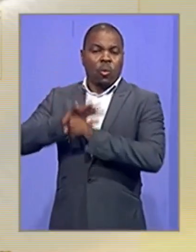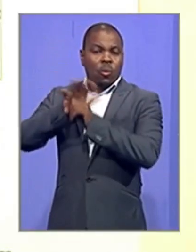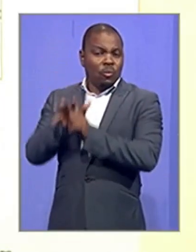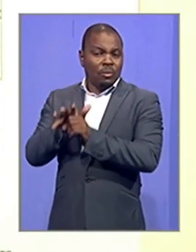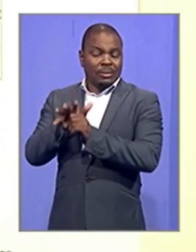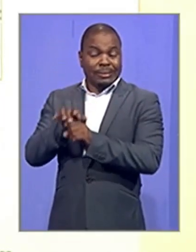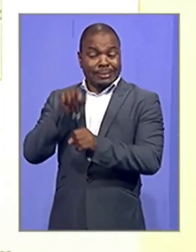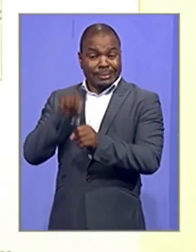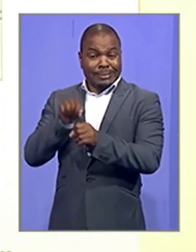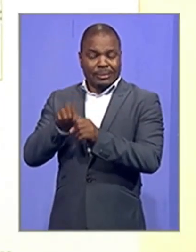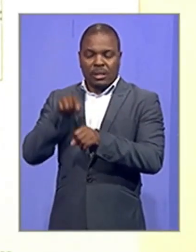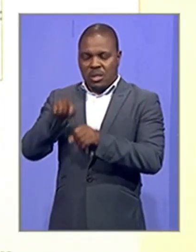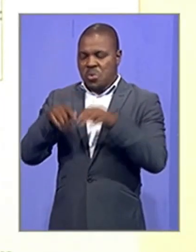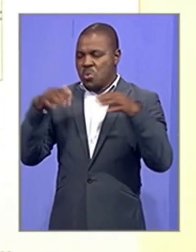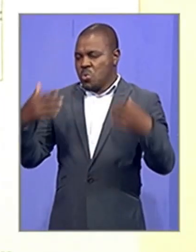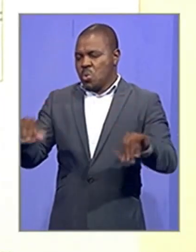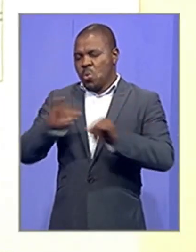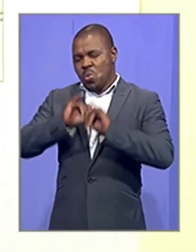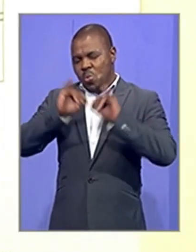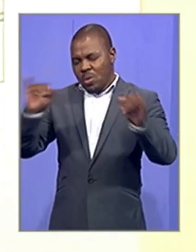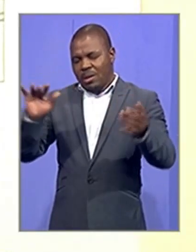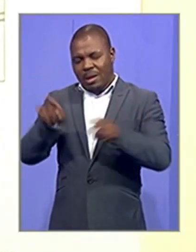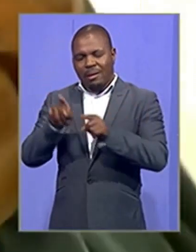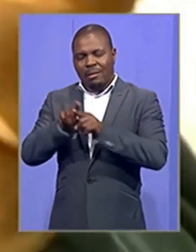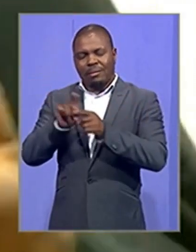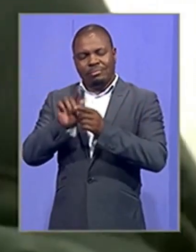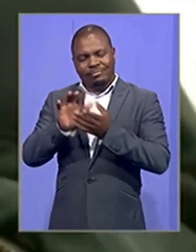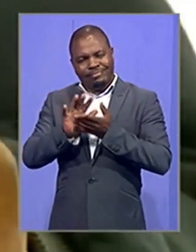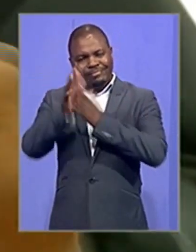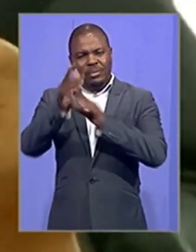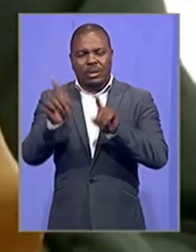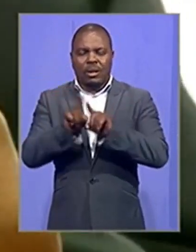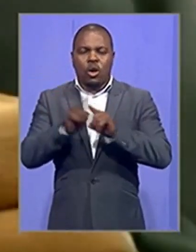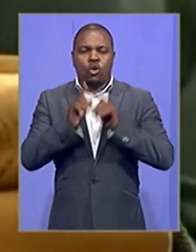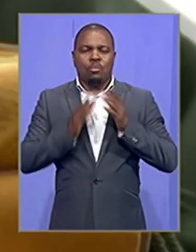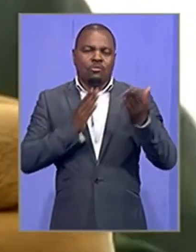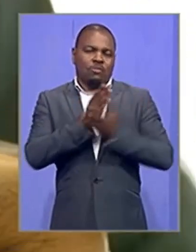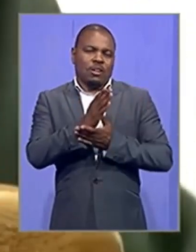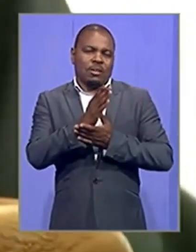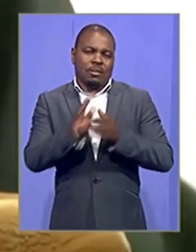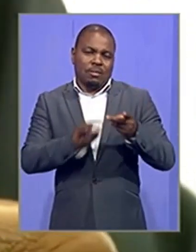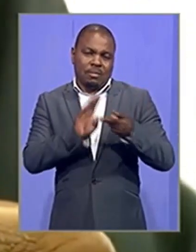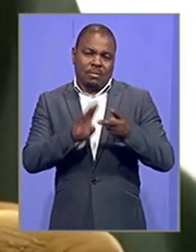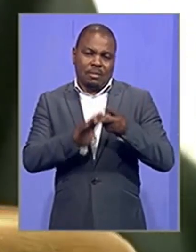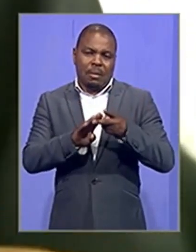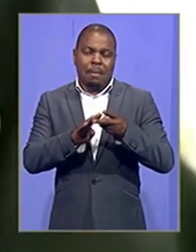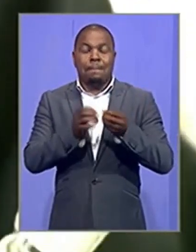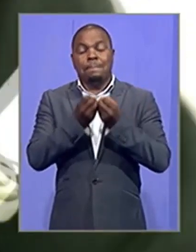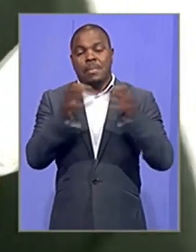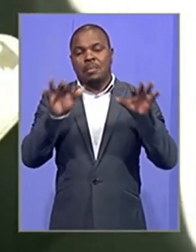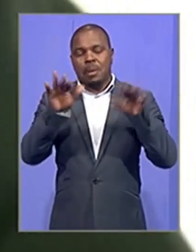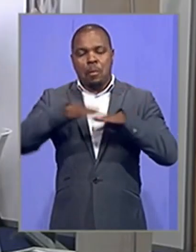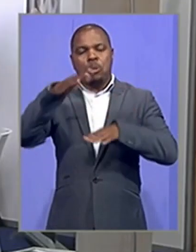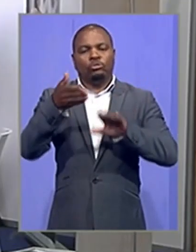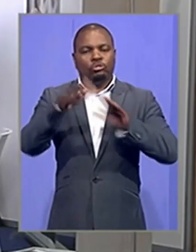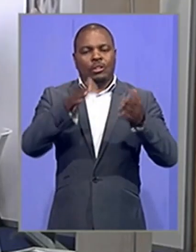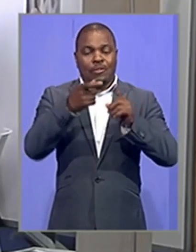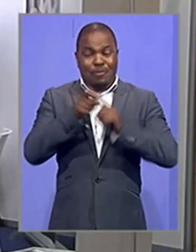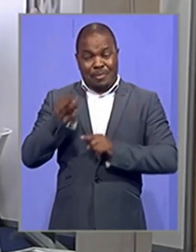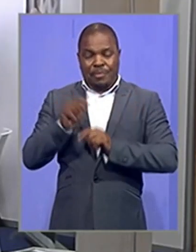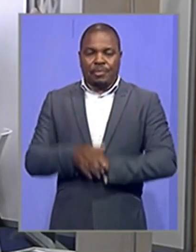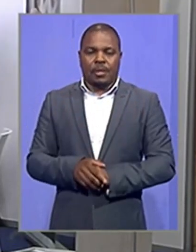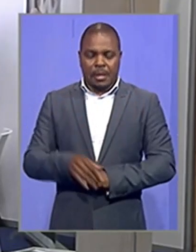was a gross violation, I would say, of human rights and contributed to further loss of life. I